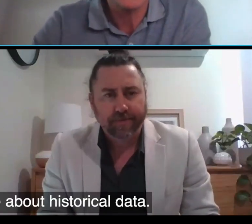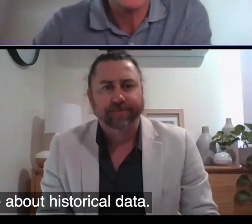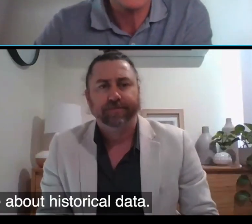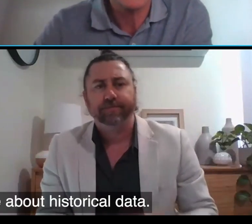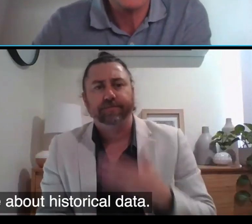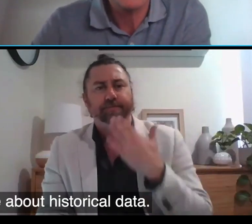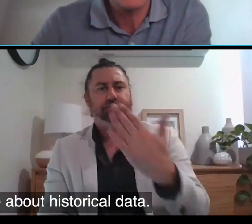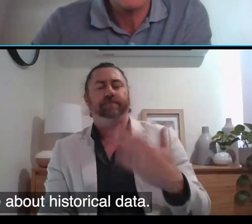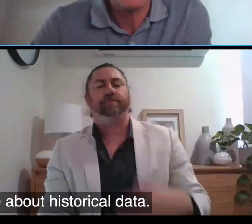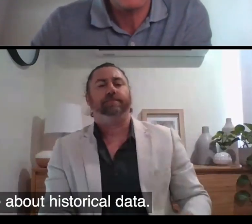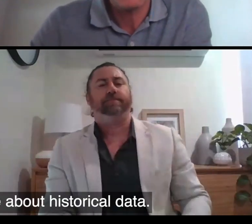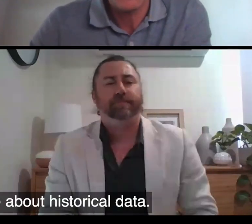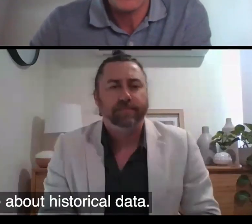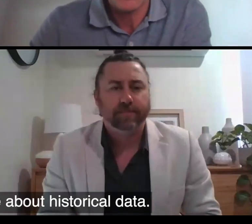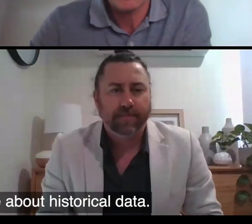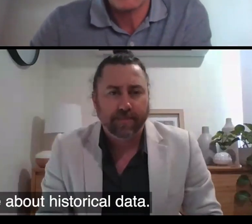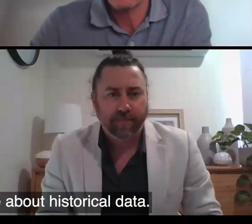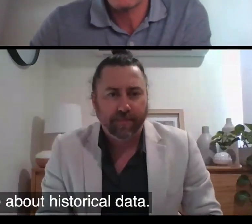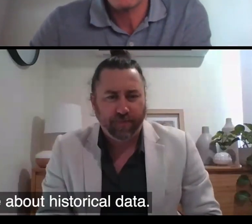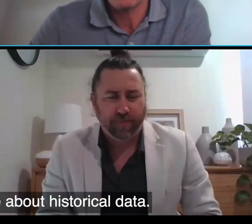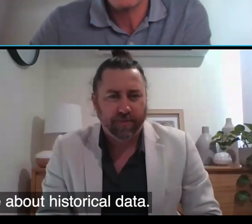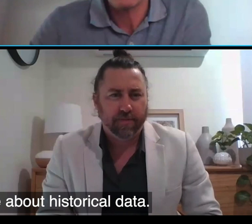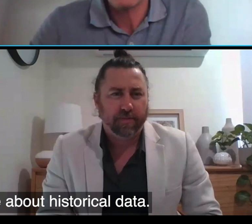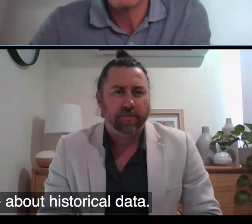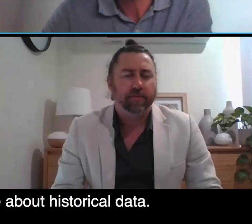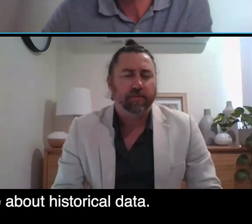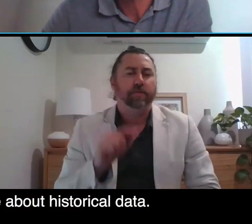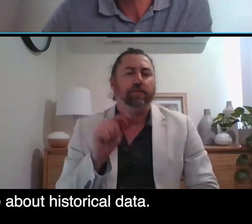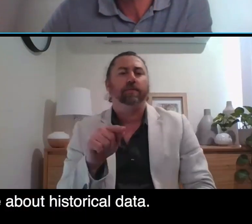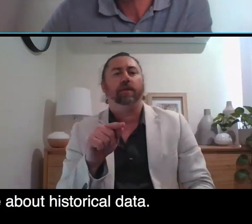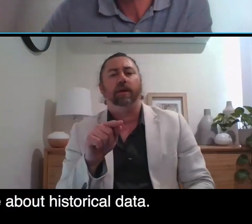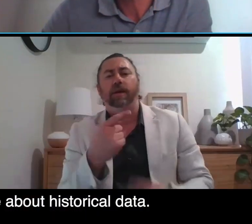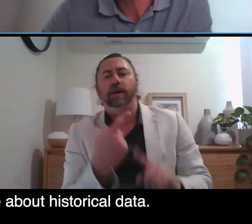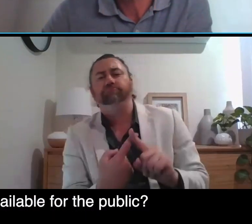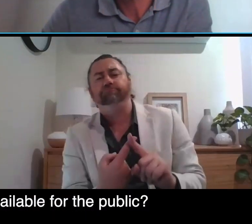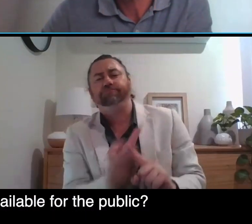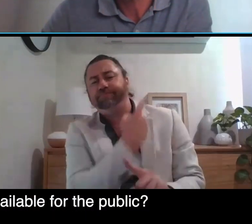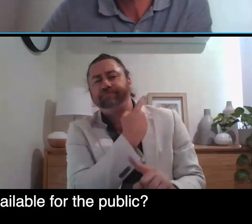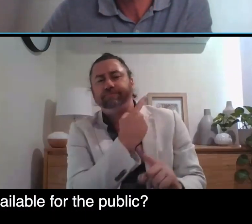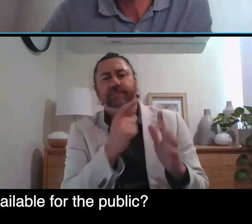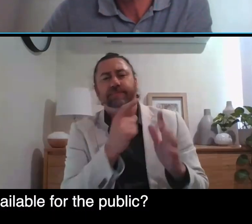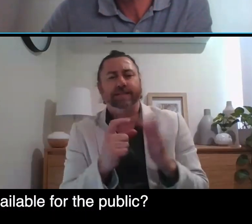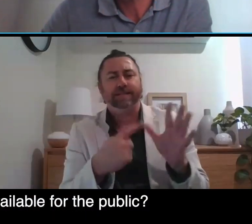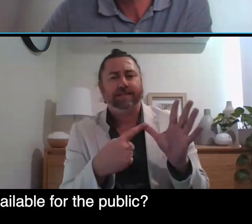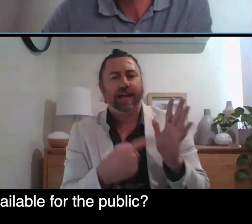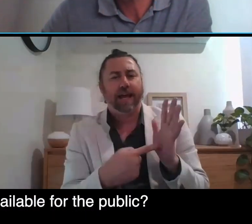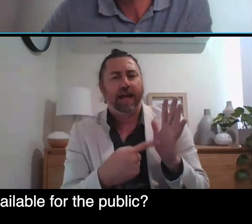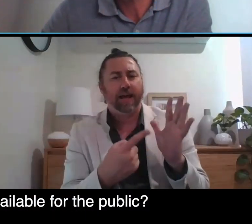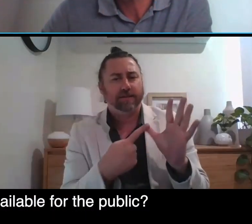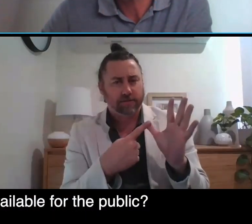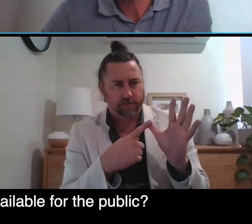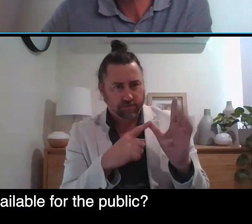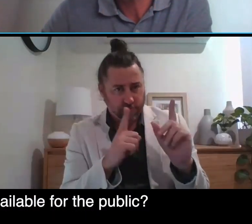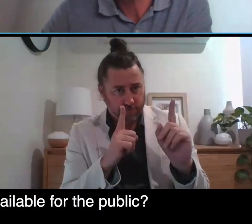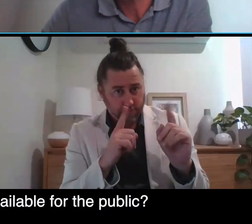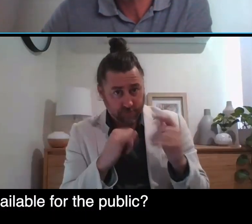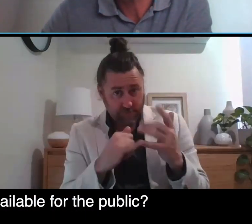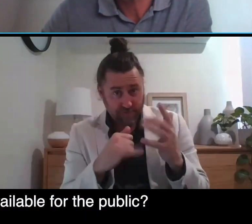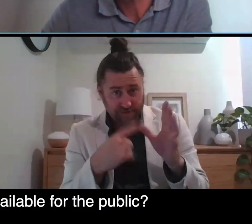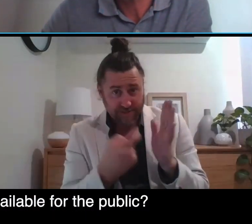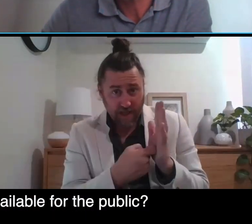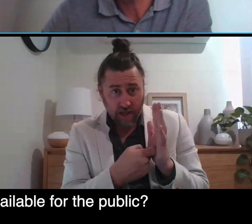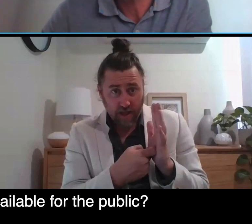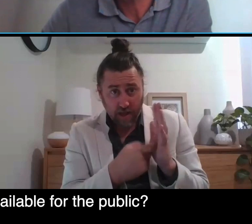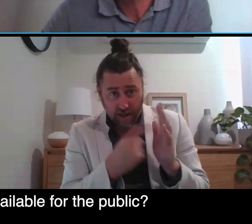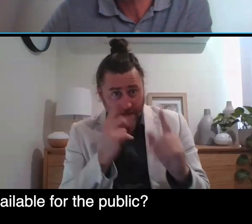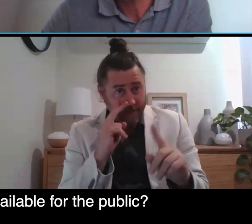Thanks, Mark. So we've got one about historical data. So will historical star ratings be available